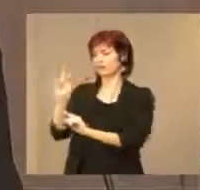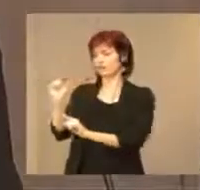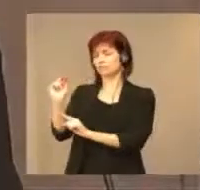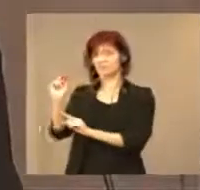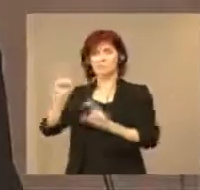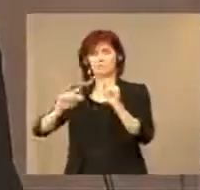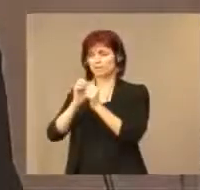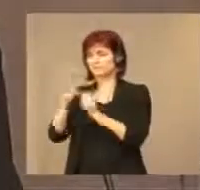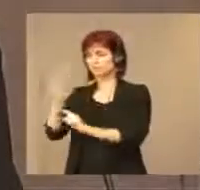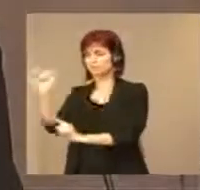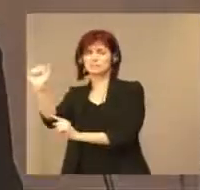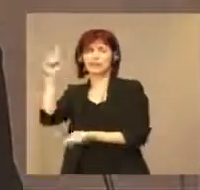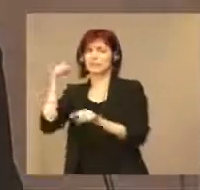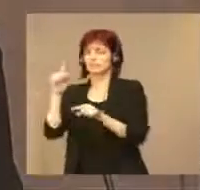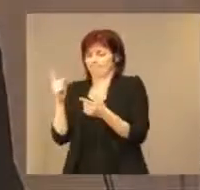employment.